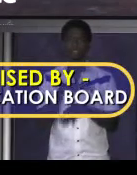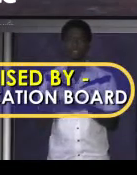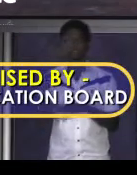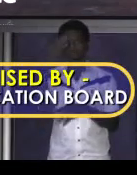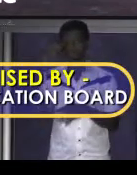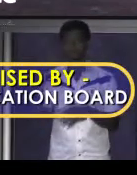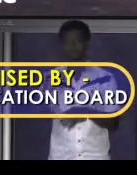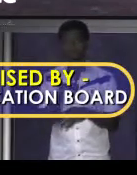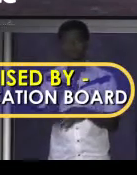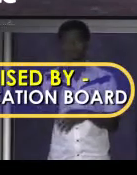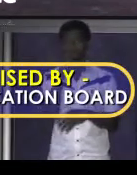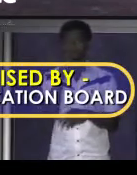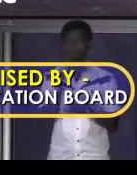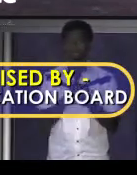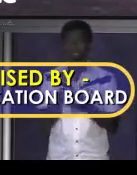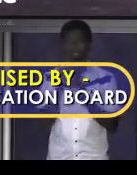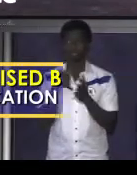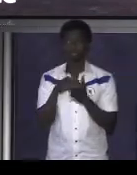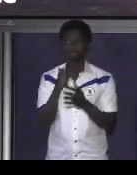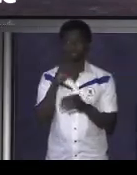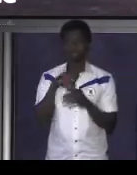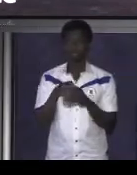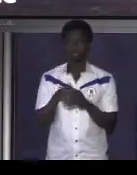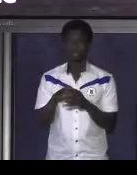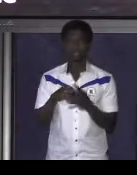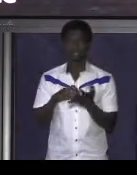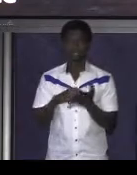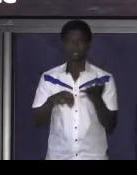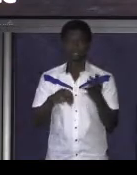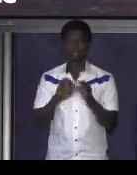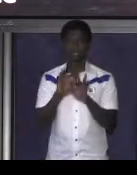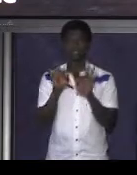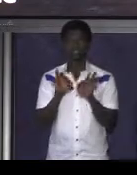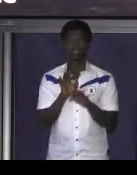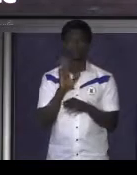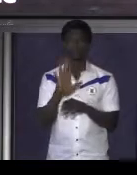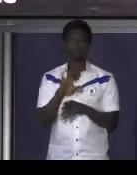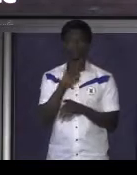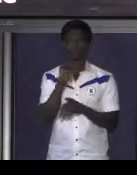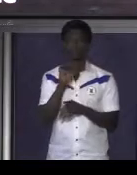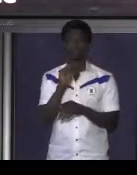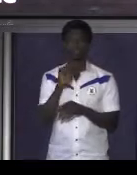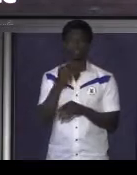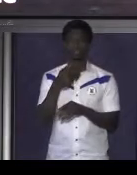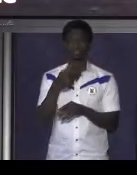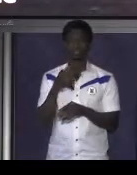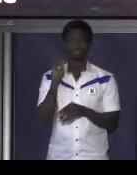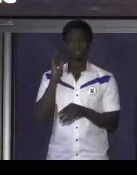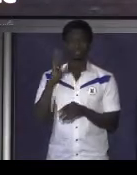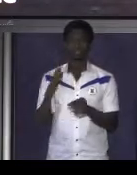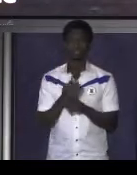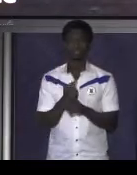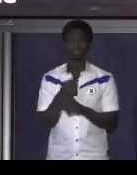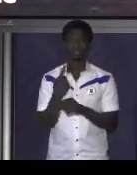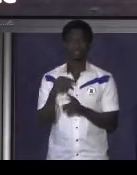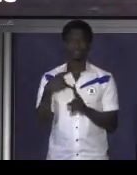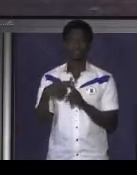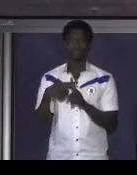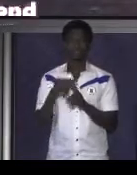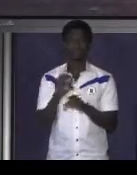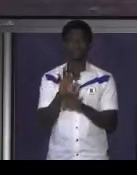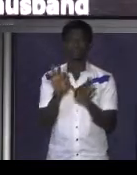that if it is in the negative form, then your question tag will definitely take the positive form. So, did